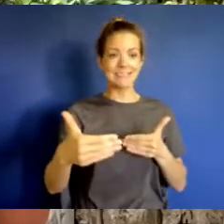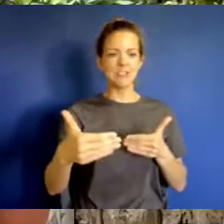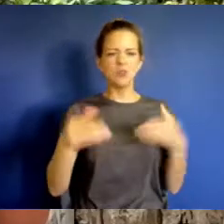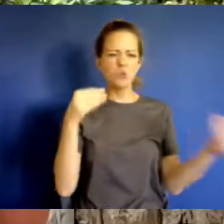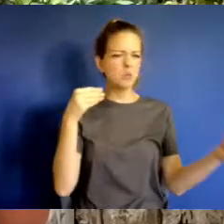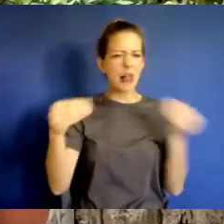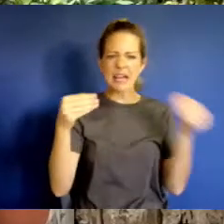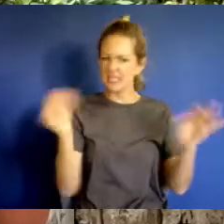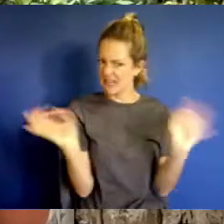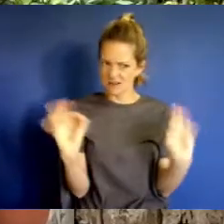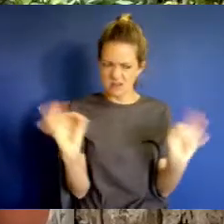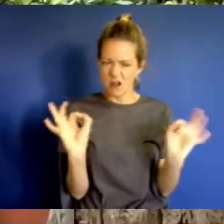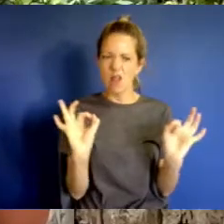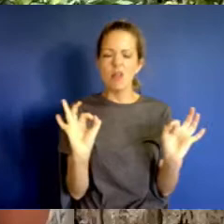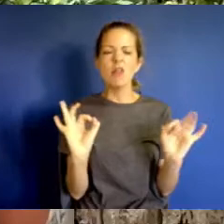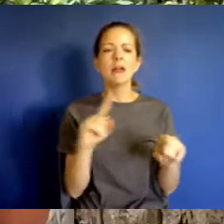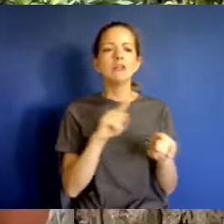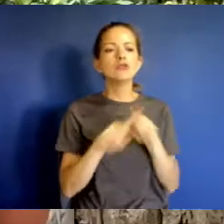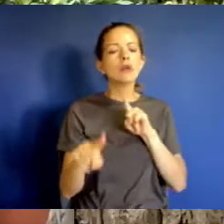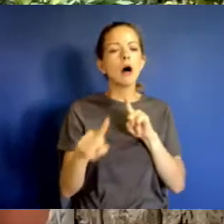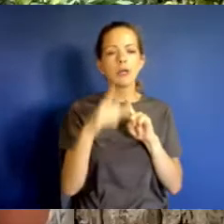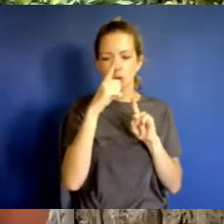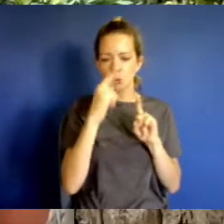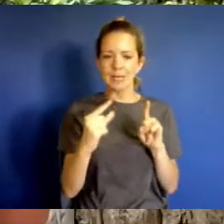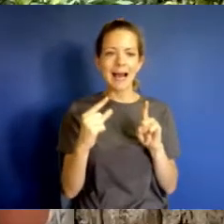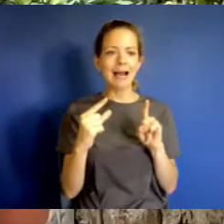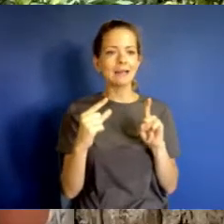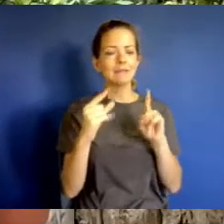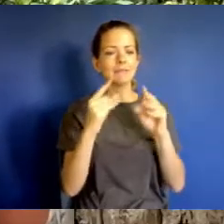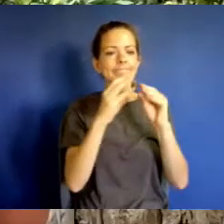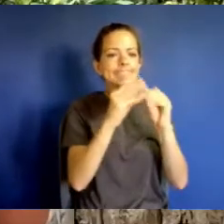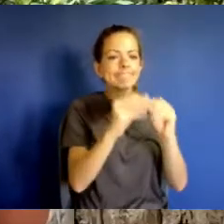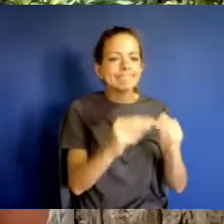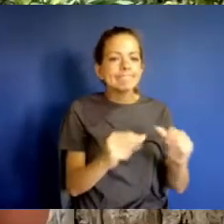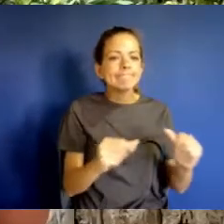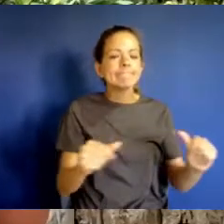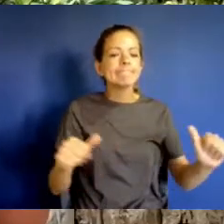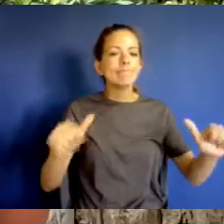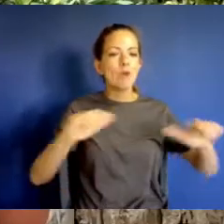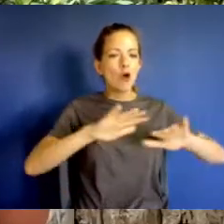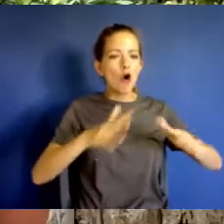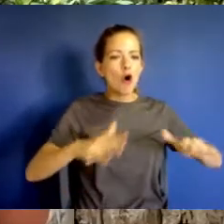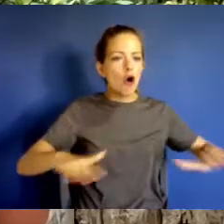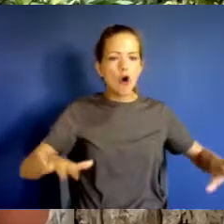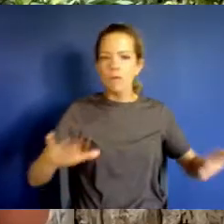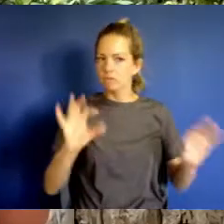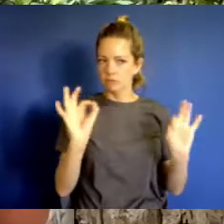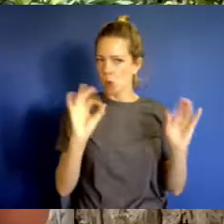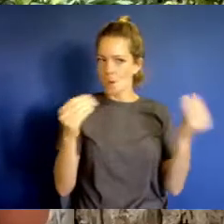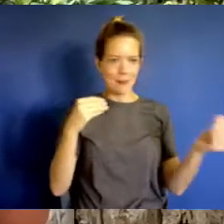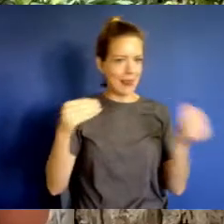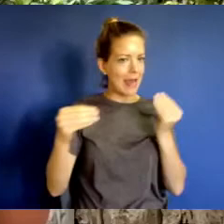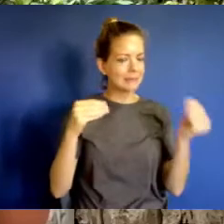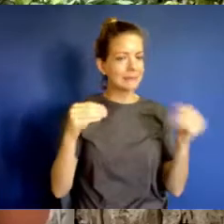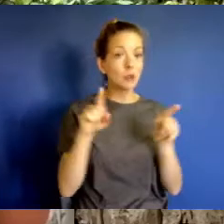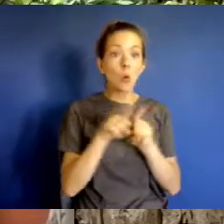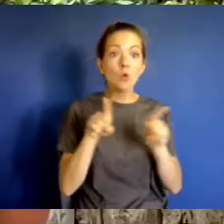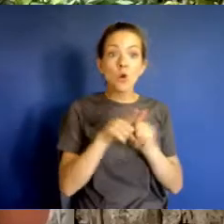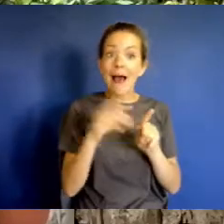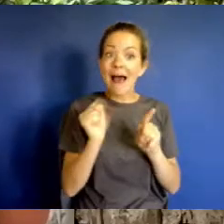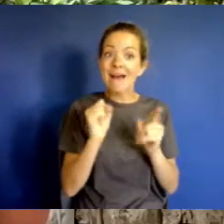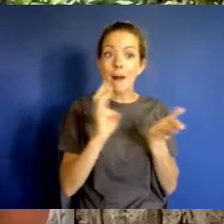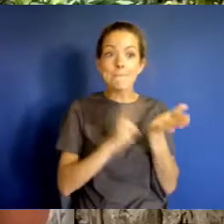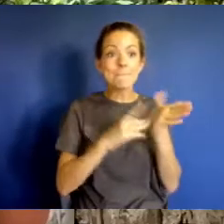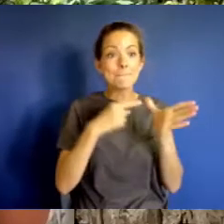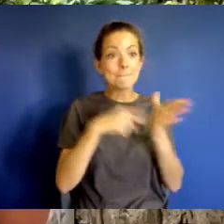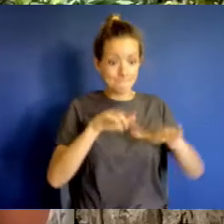our very best to be eco-friendly and sustainable. We've got some really nice yoga mats as well if you're looking for a new mat to